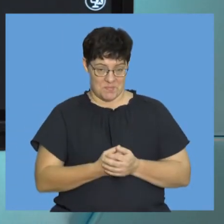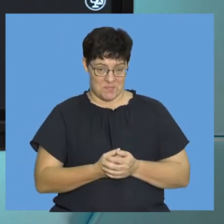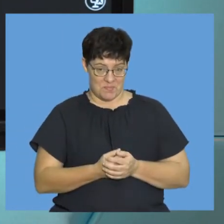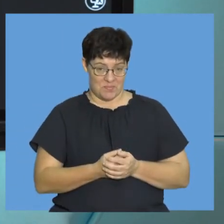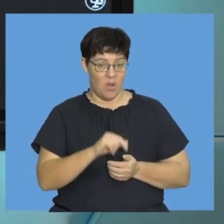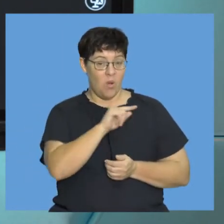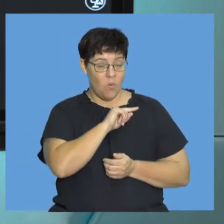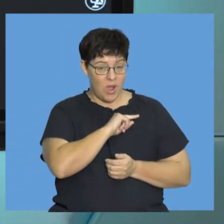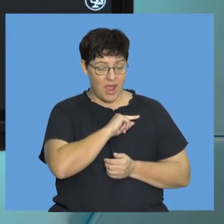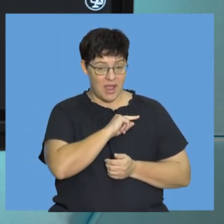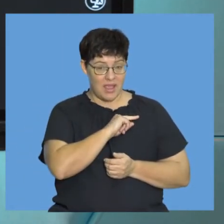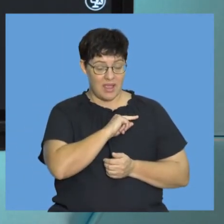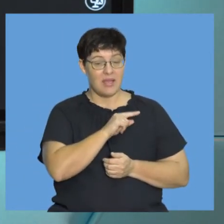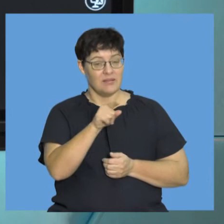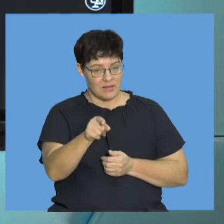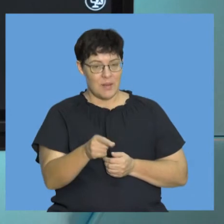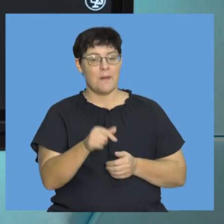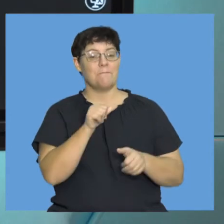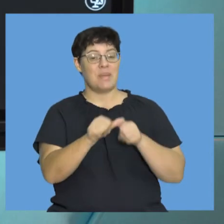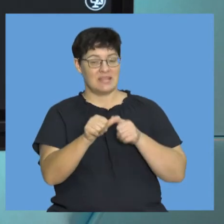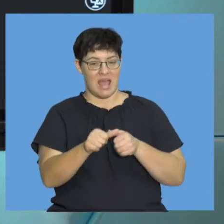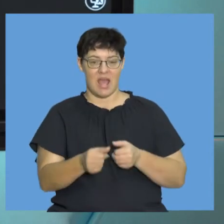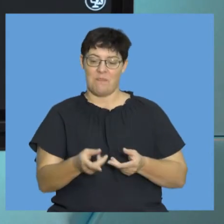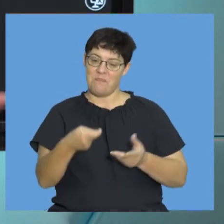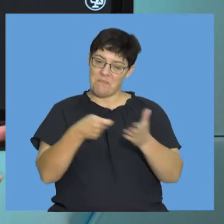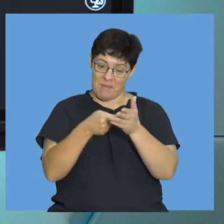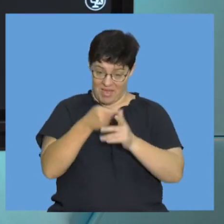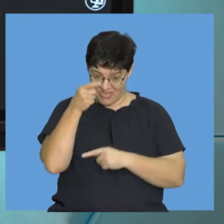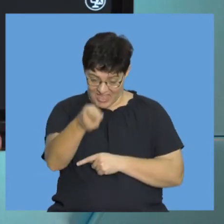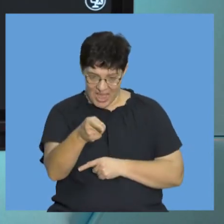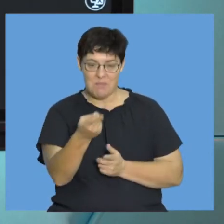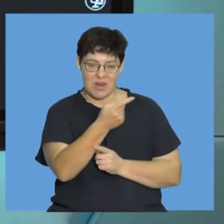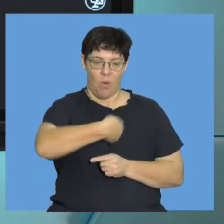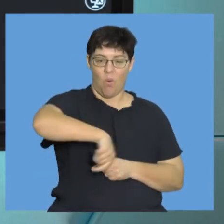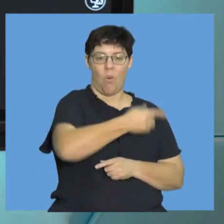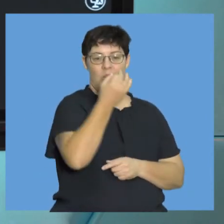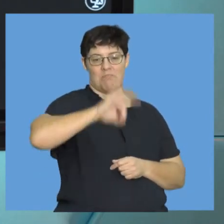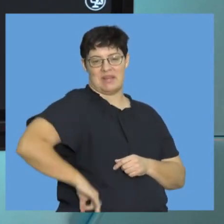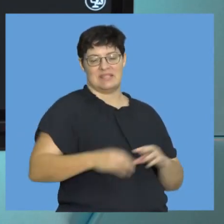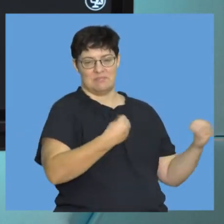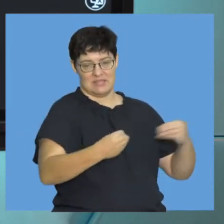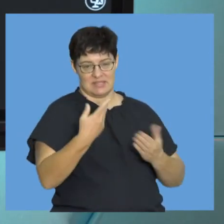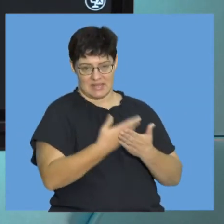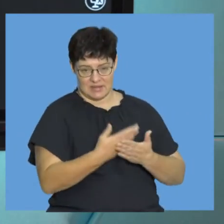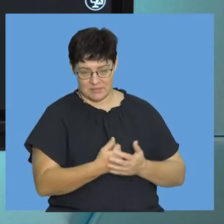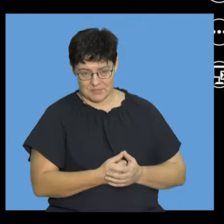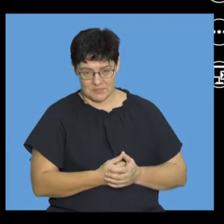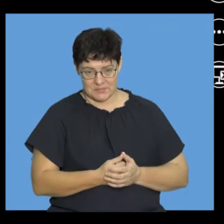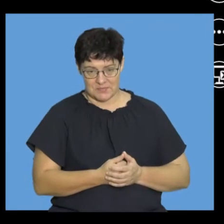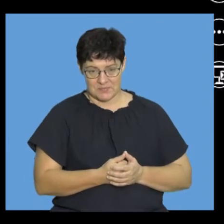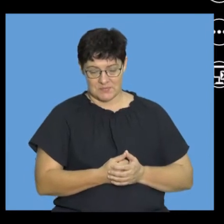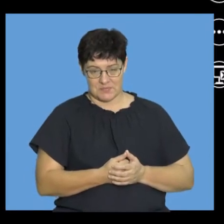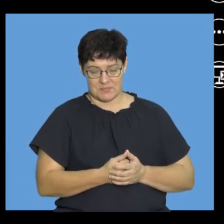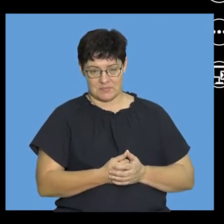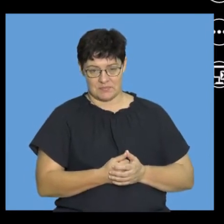day, the better the deal for the business, the better for everybody. Everybody will benefit from it. Okay? When